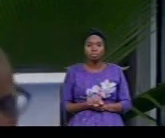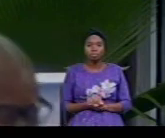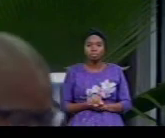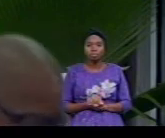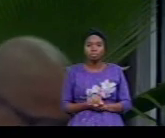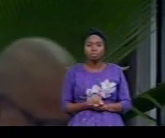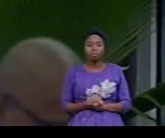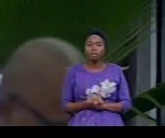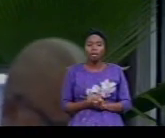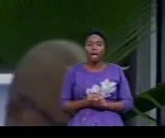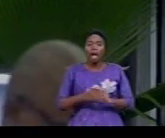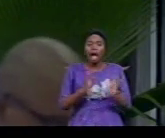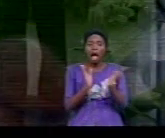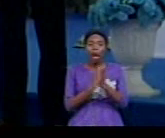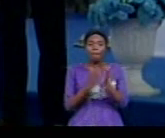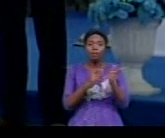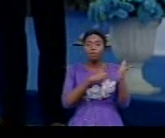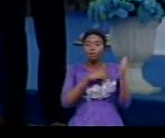Praise the Lord.